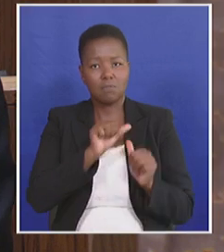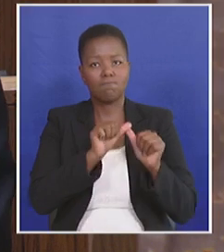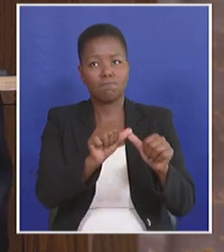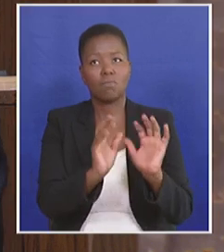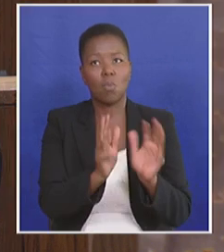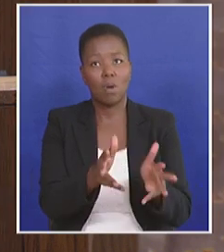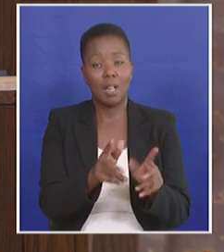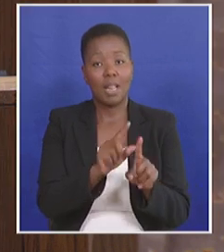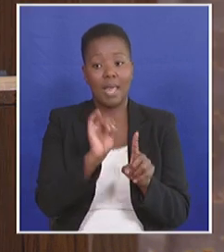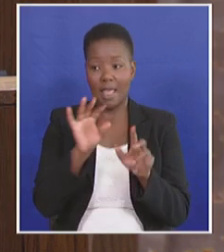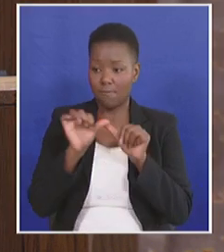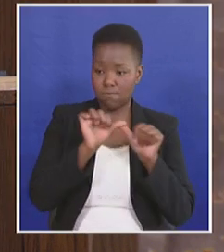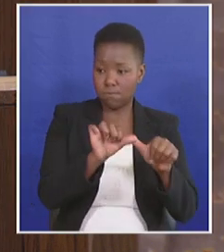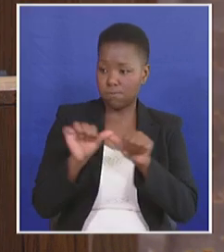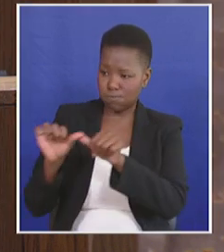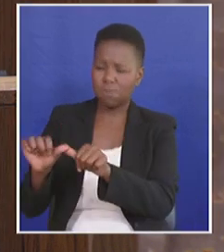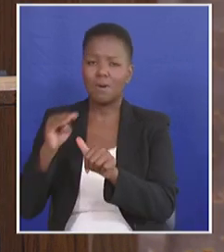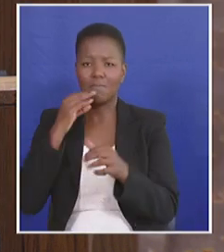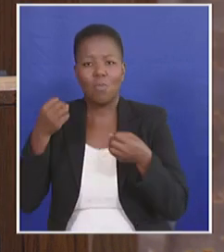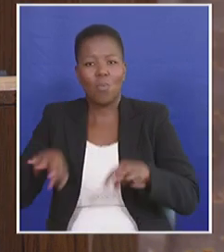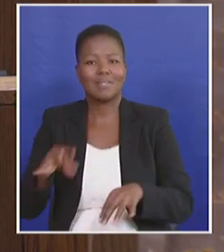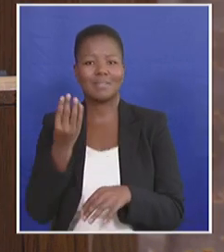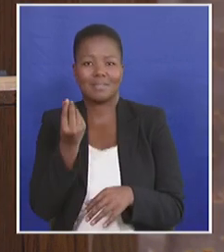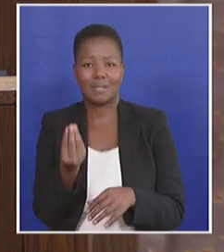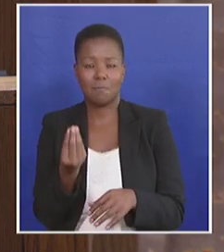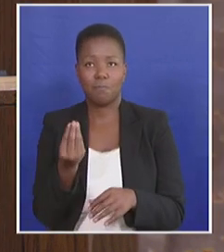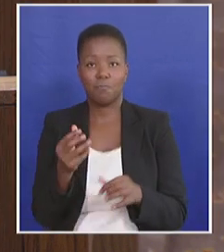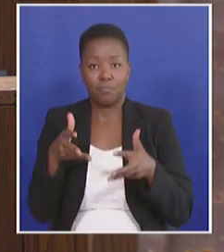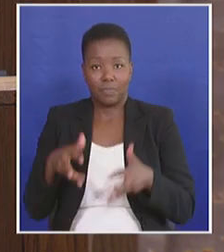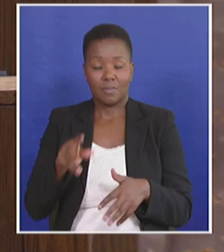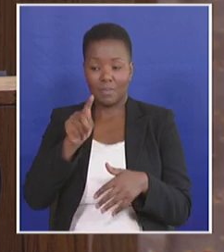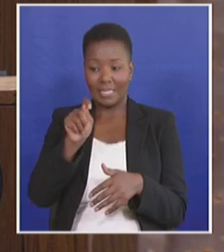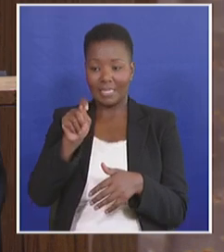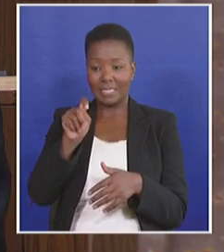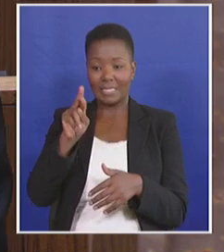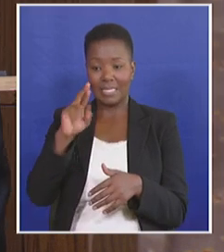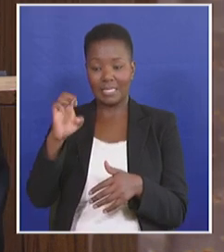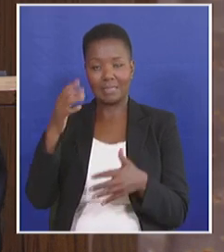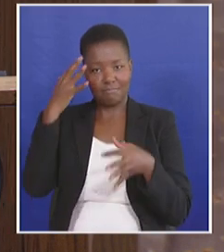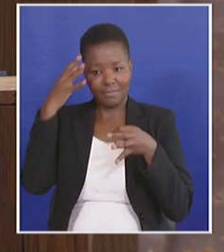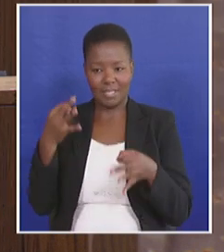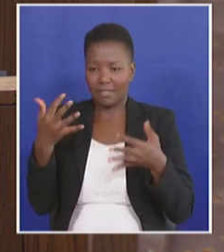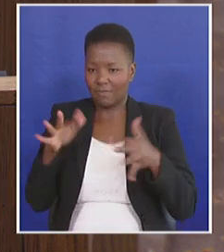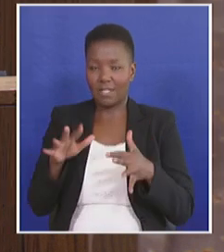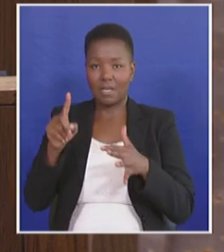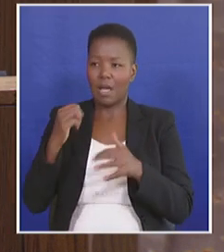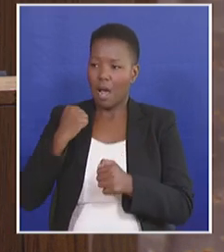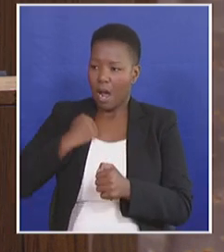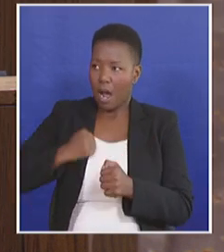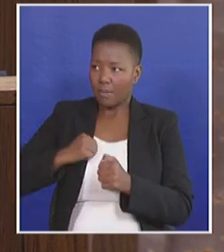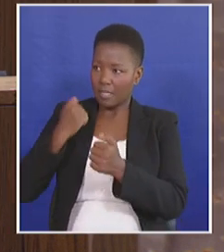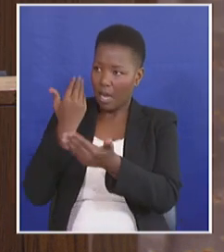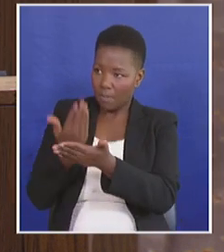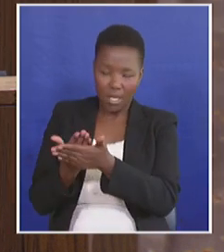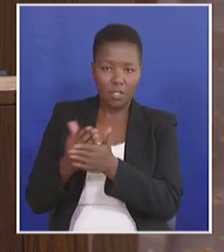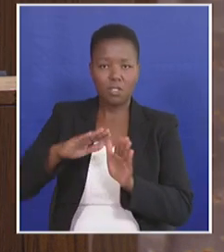wasted if in fact amnesty was granted. And furthermore, the TRC Act specifically excluded the amnesty applications and subsequent